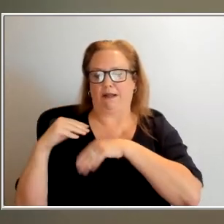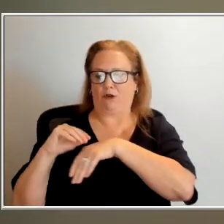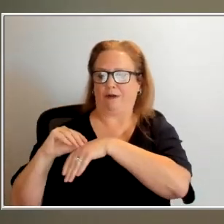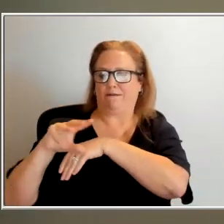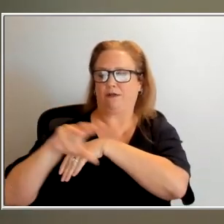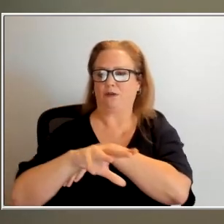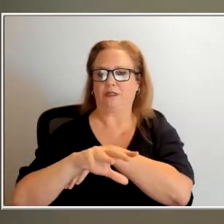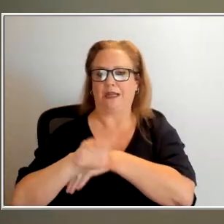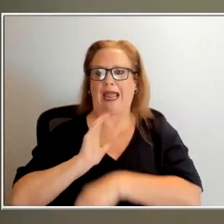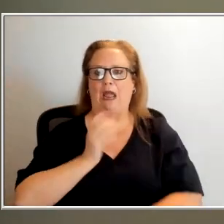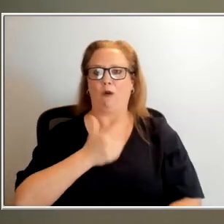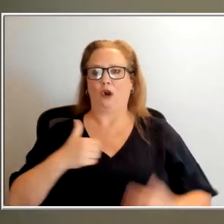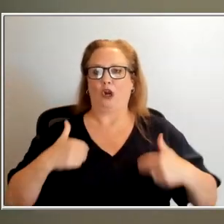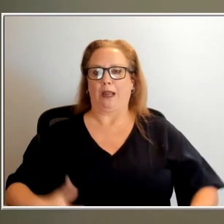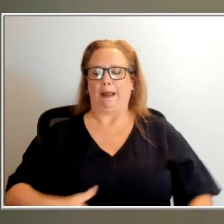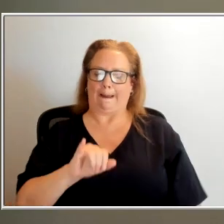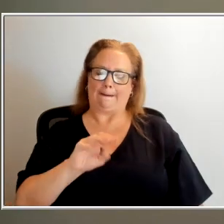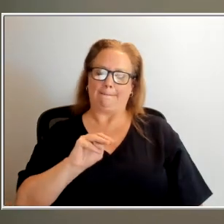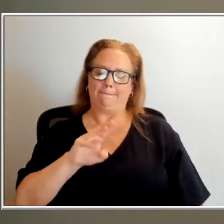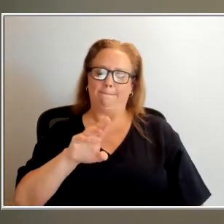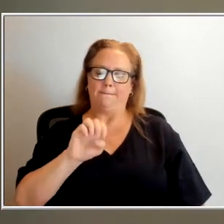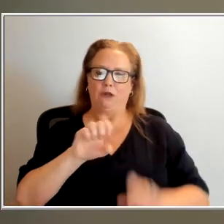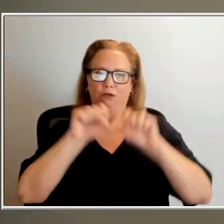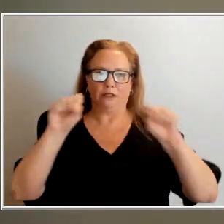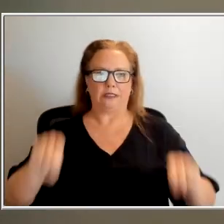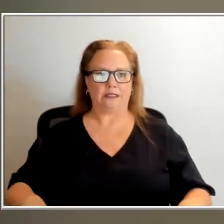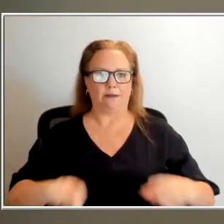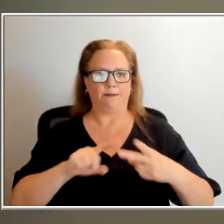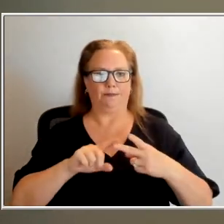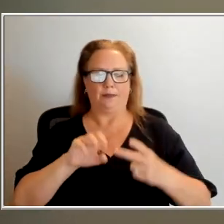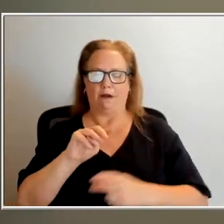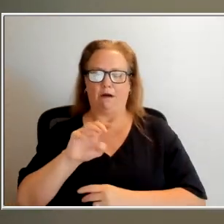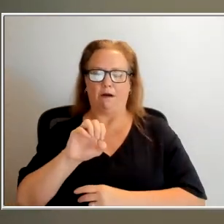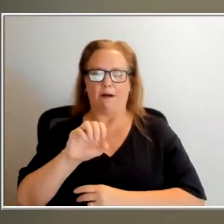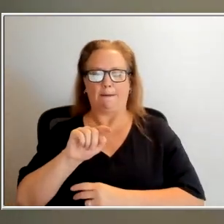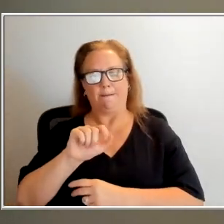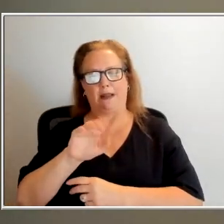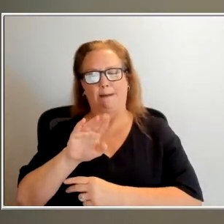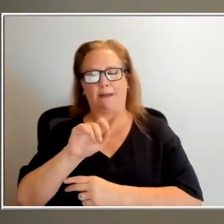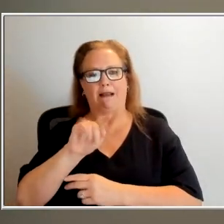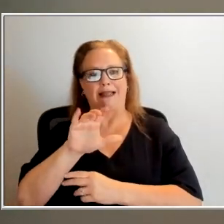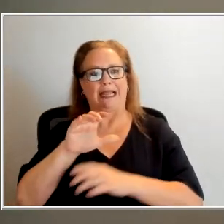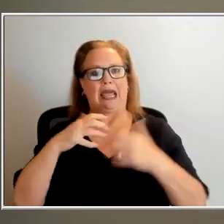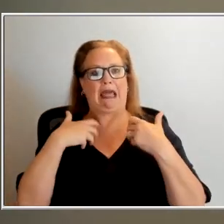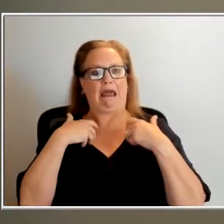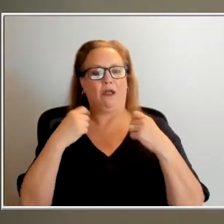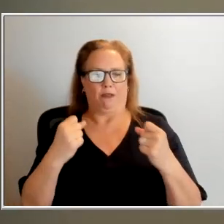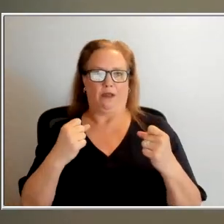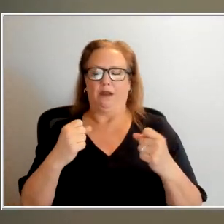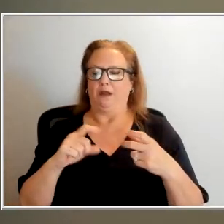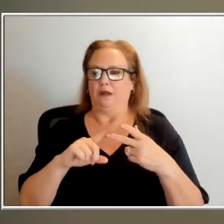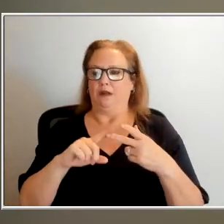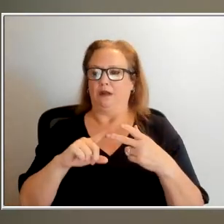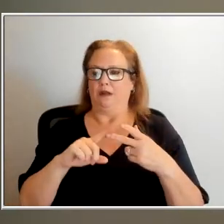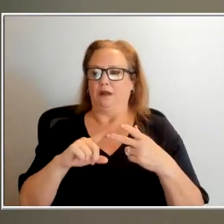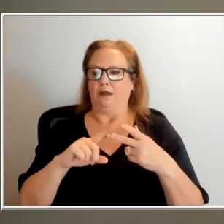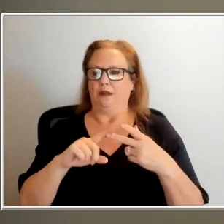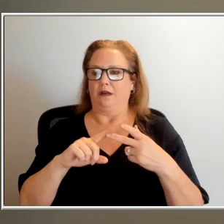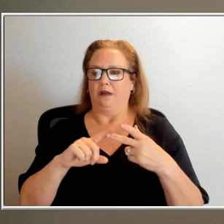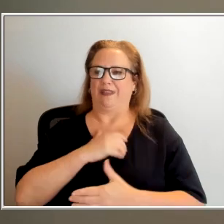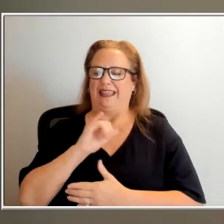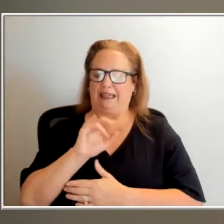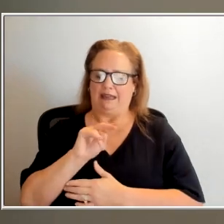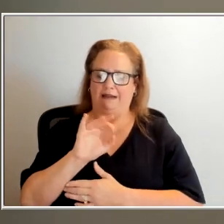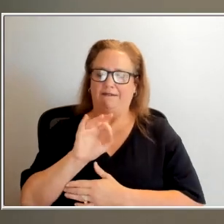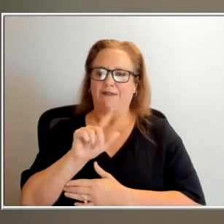like our immune system, our overall metabolic health. We know that they actually can really help us with inflammation.